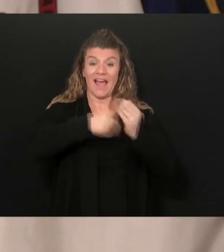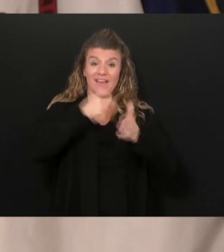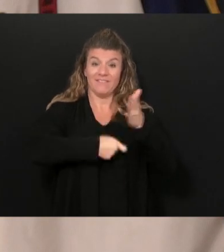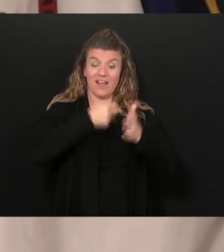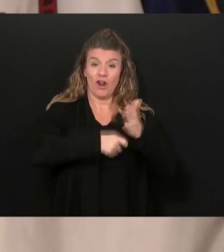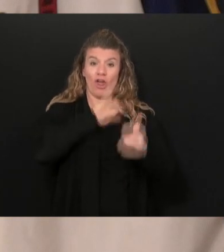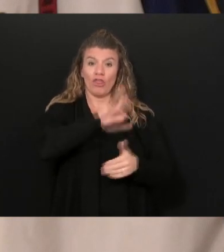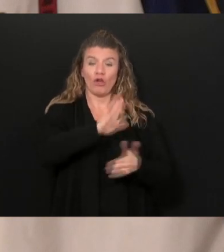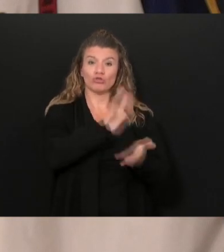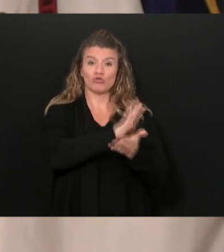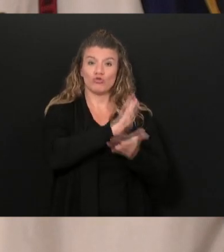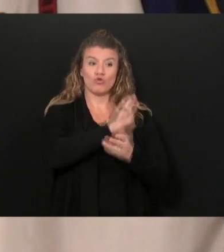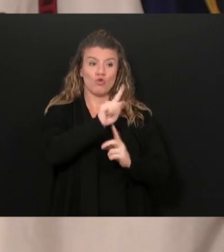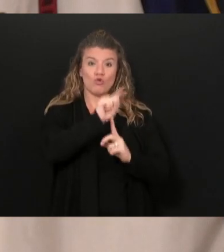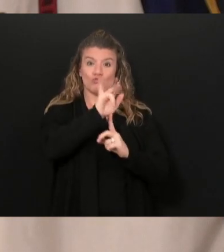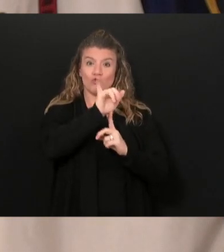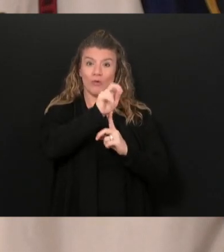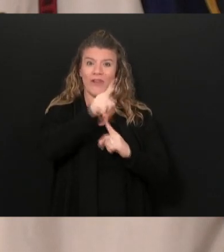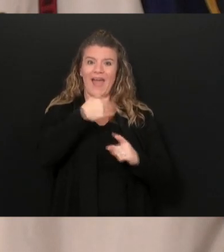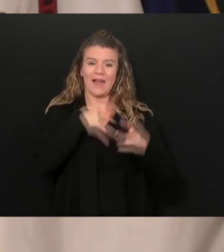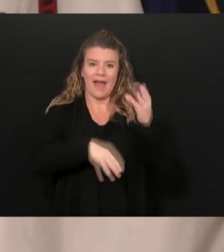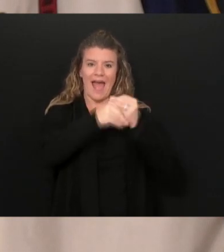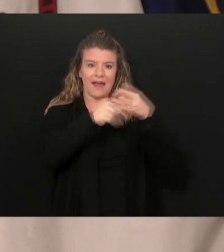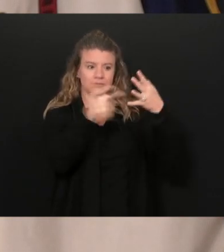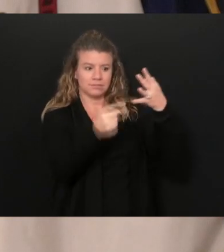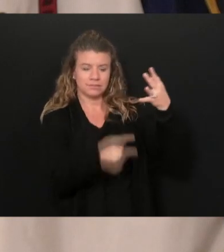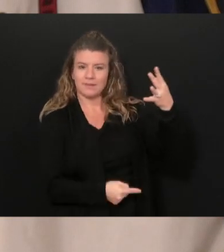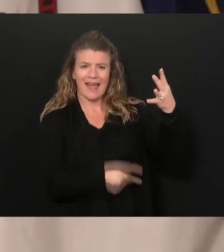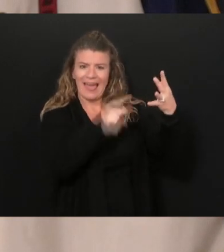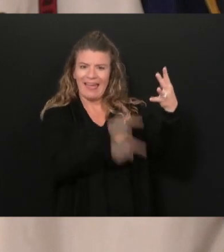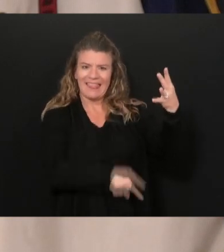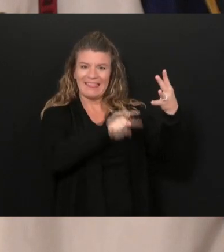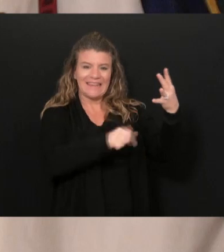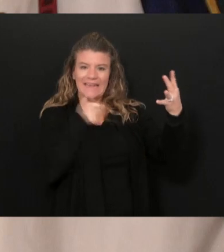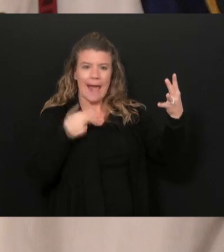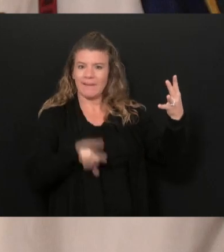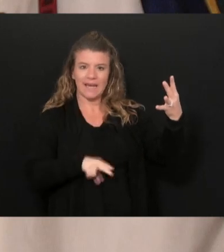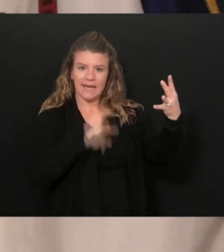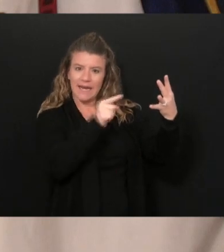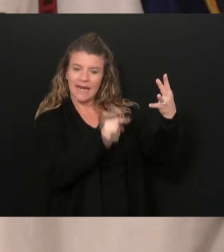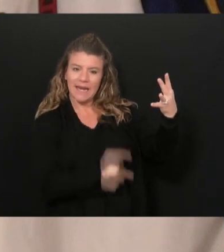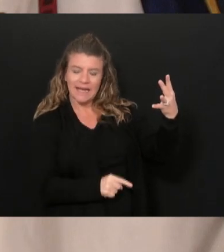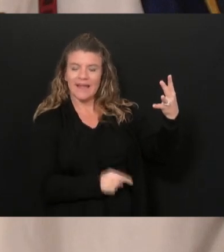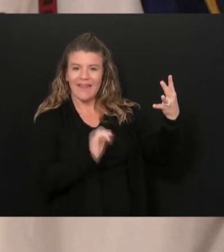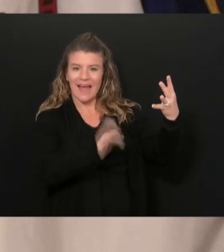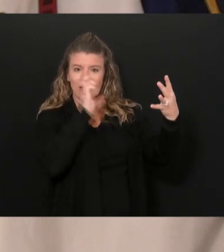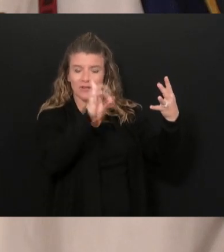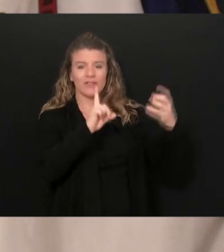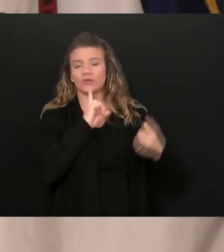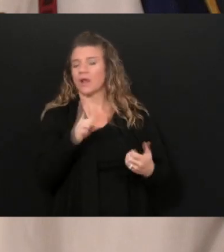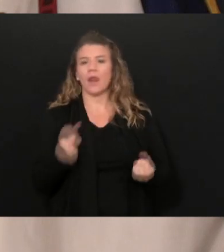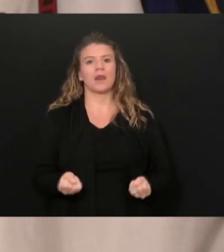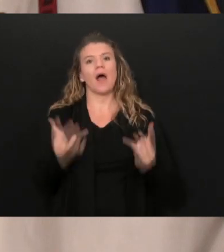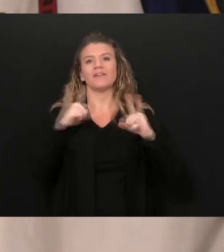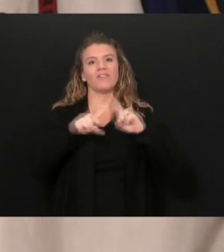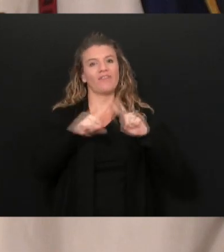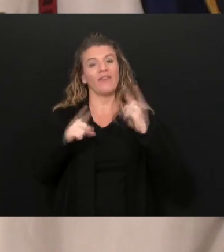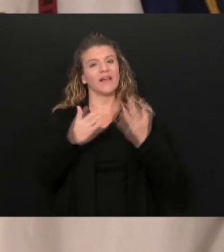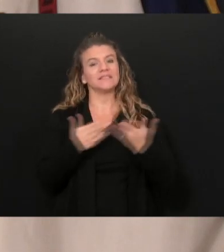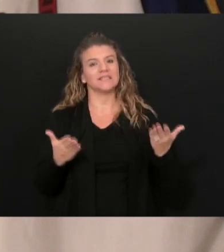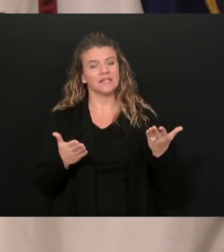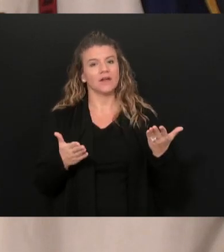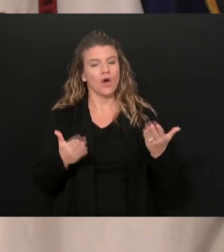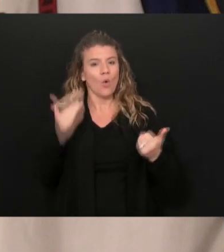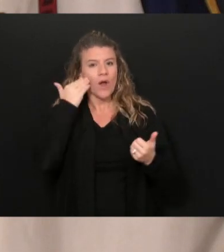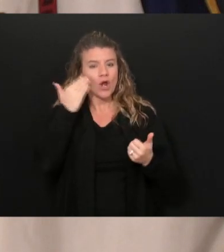they didn't get the benefit of being together and the education there. There's all kinds of things that,